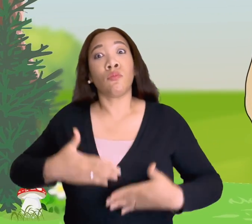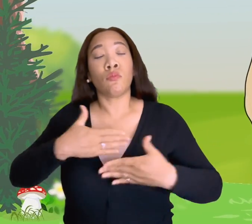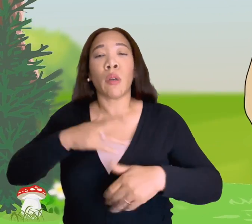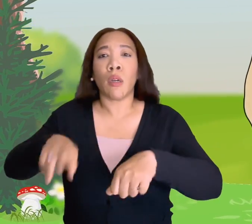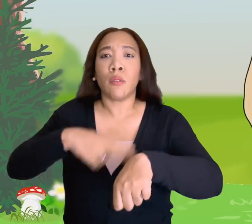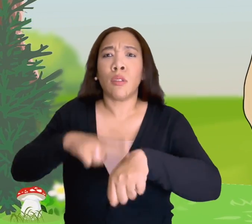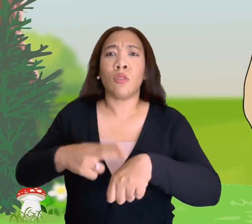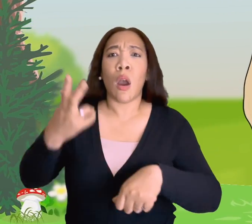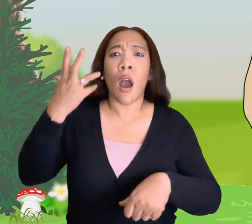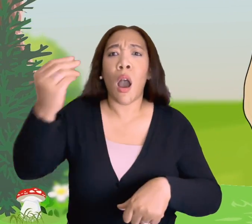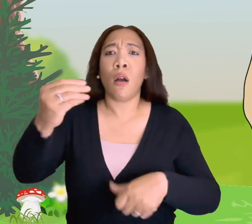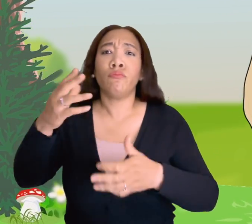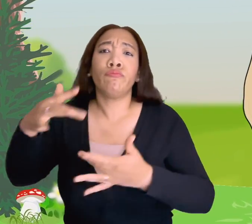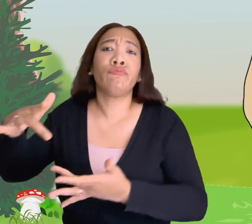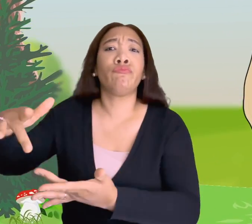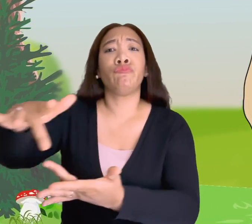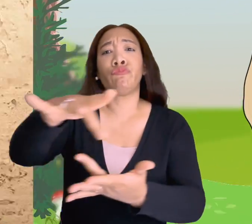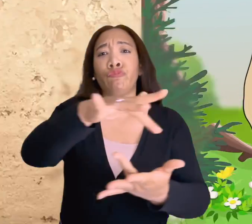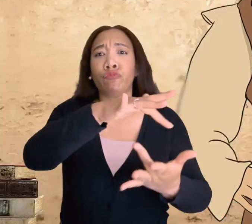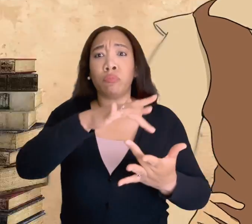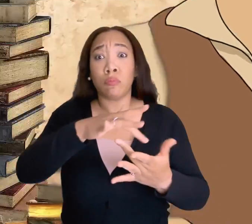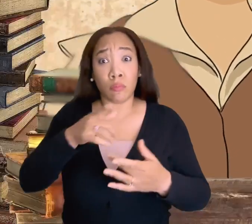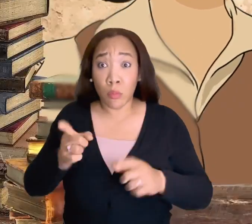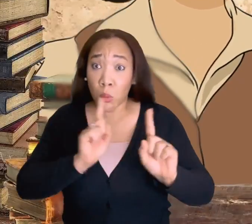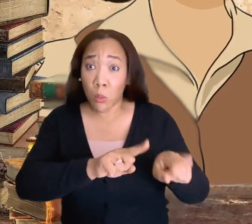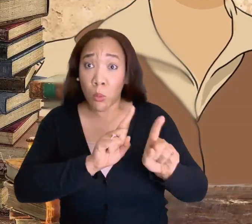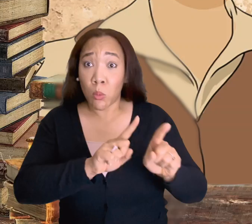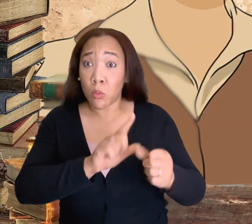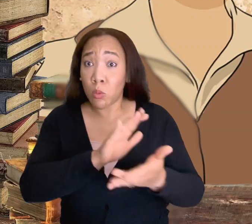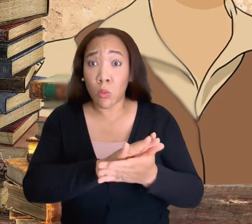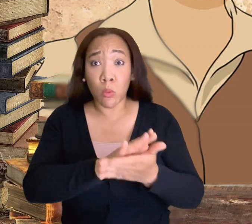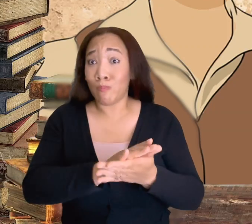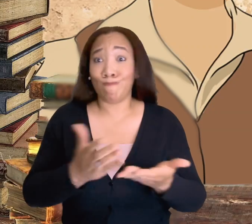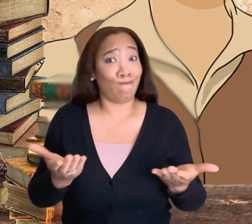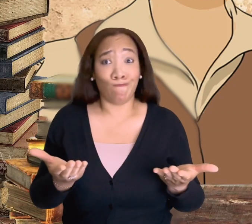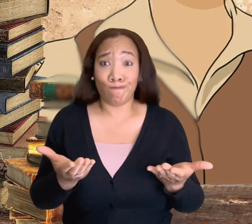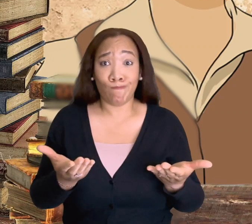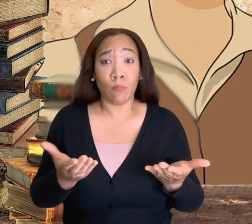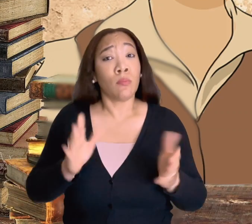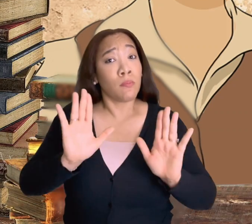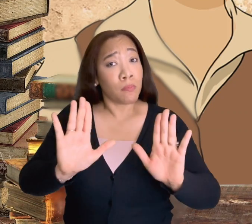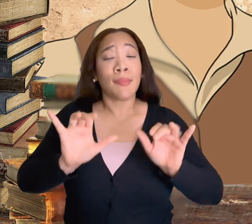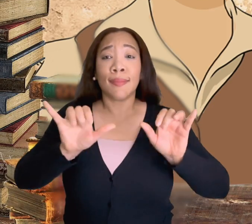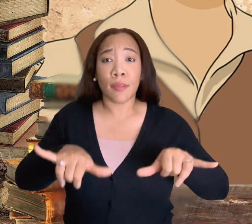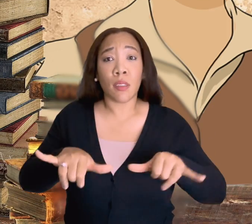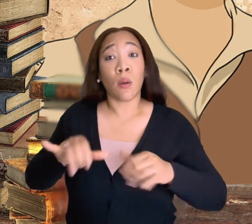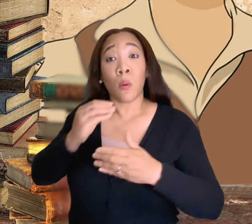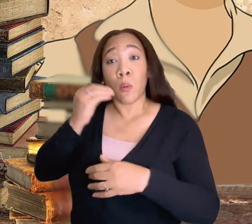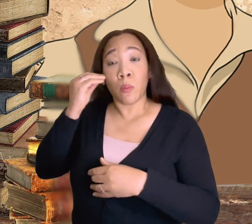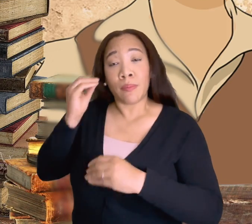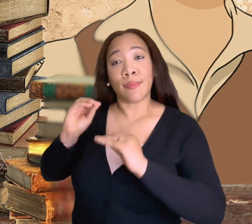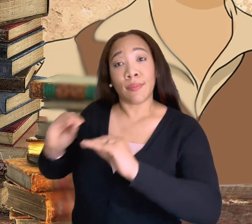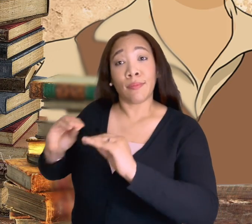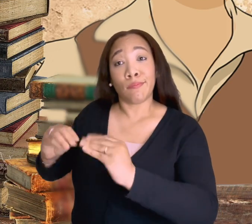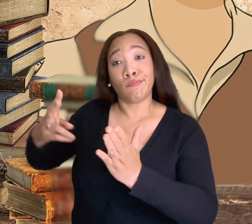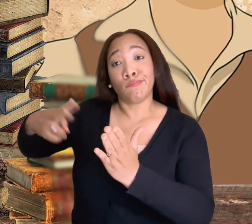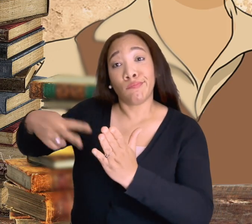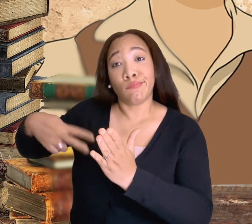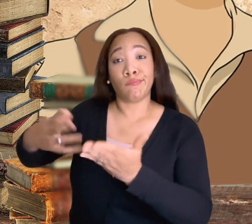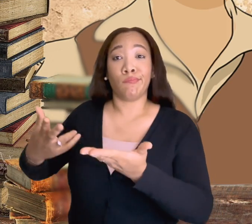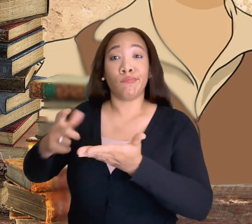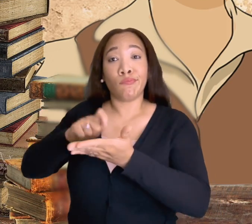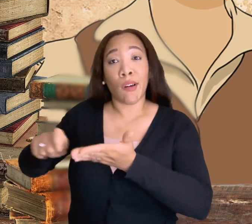nature, and he never went to school, but was educated at home in the areas of reading, writing,